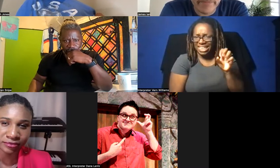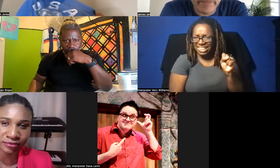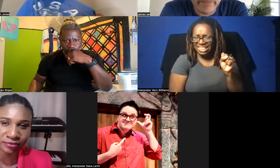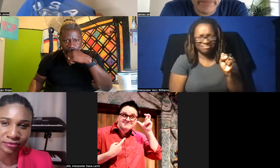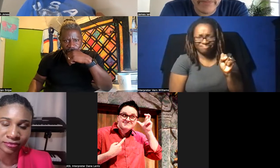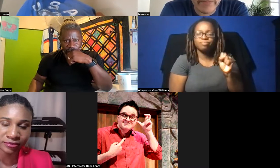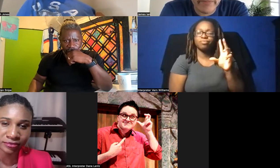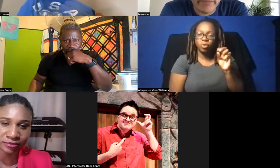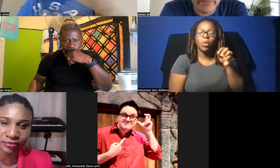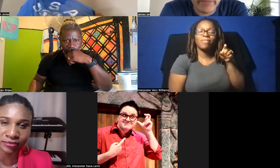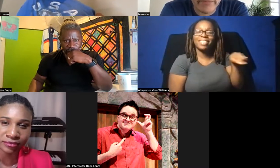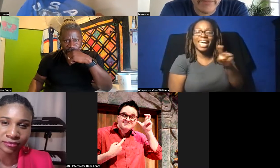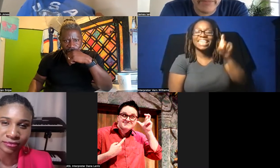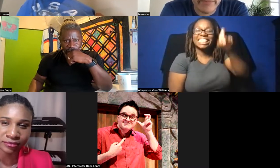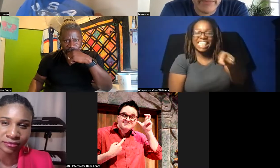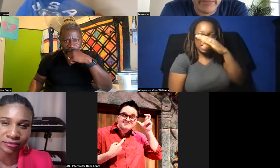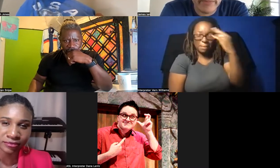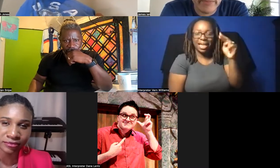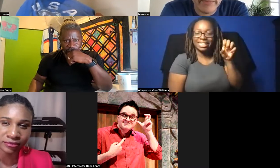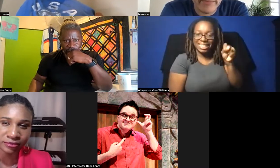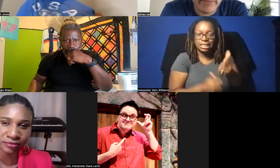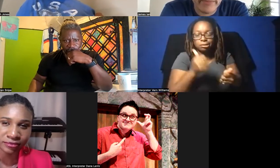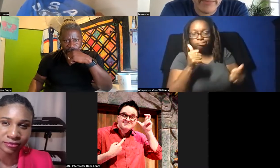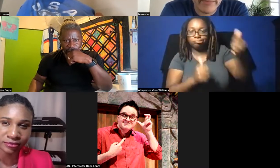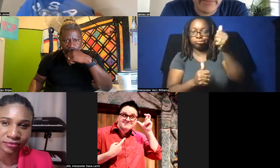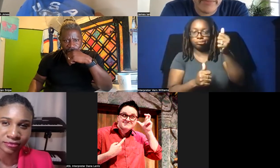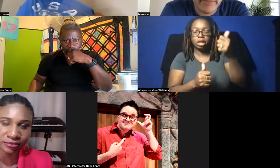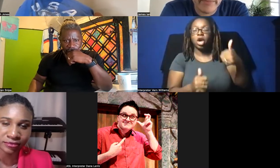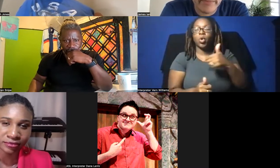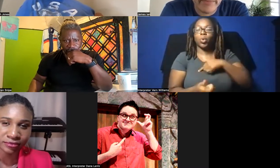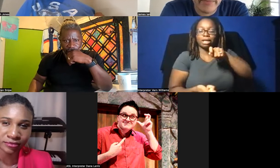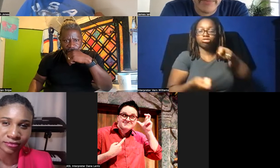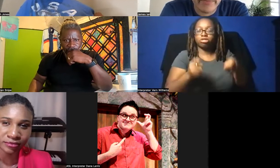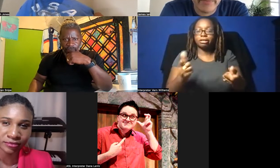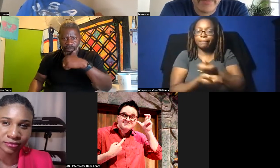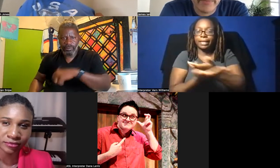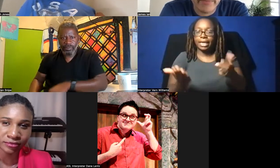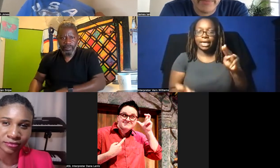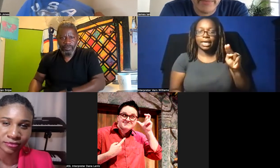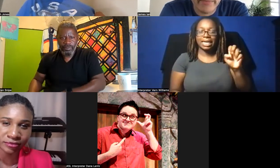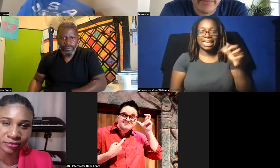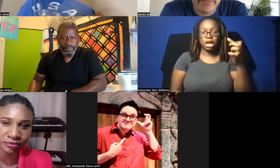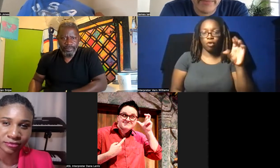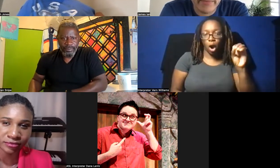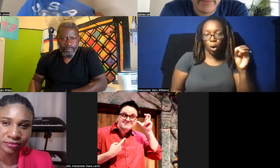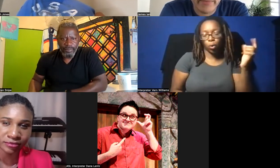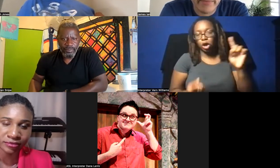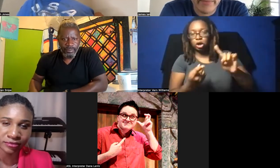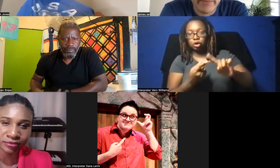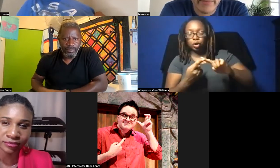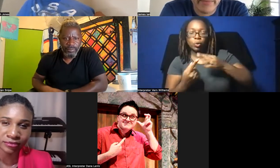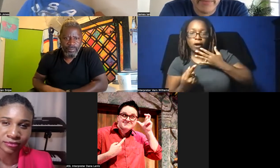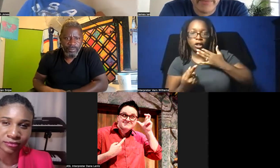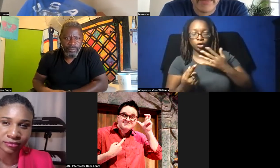Blackness. We adopted Blackness and took it. We went from being Negroes, to colored, to Afro-Americans, to